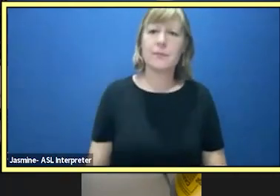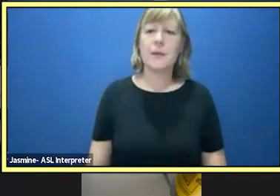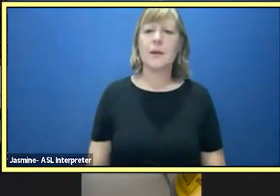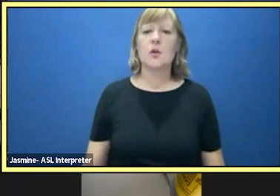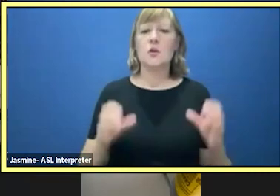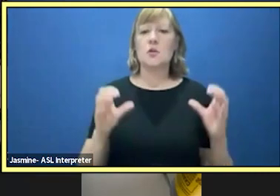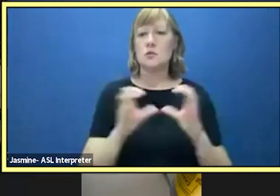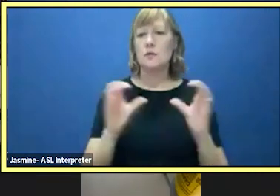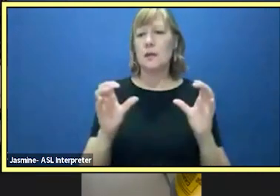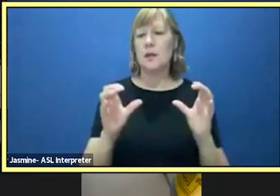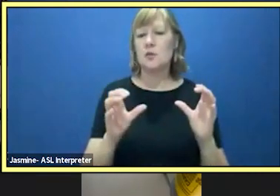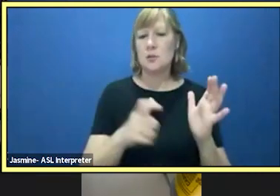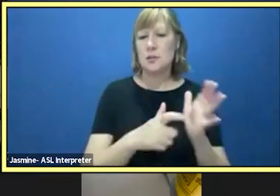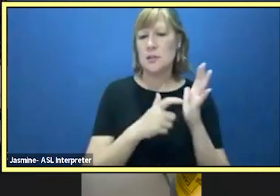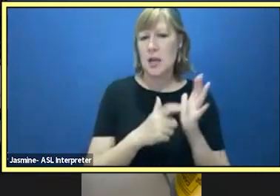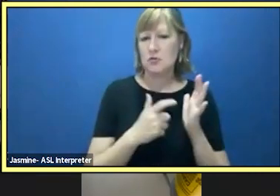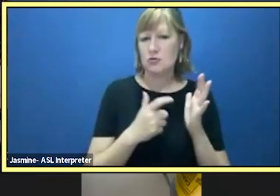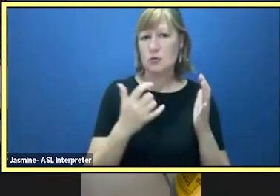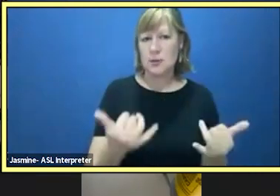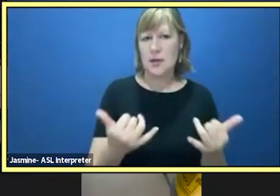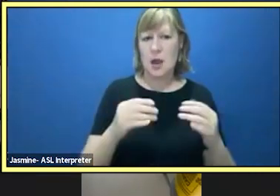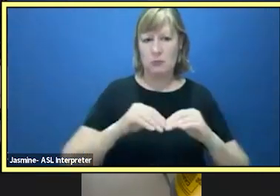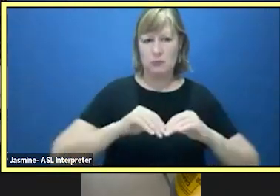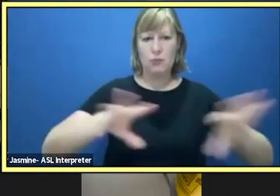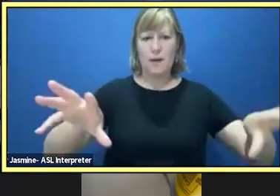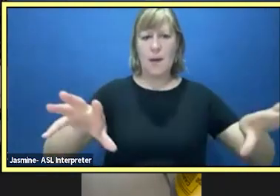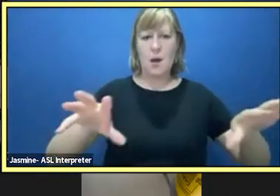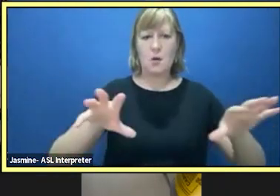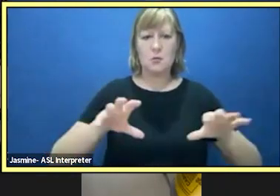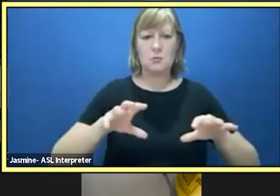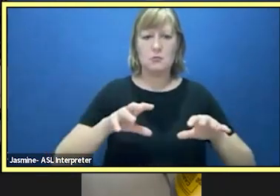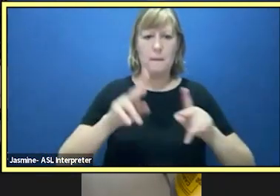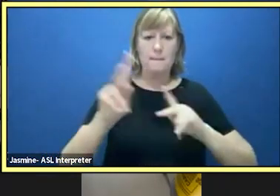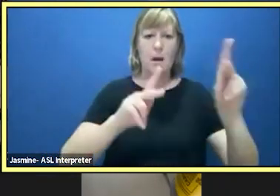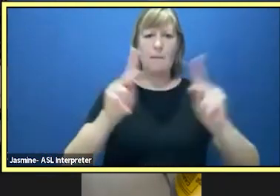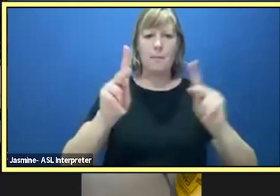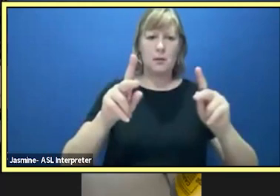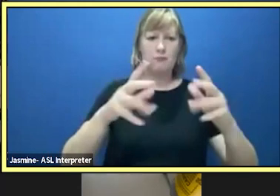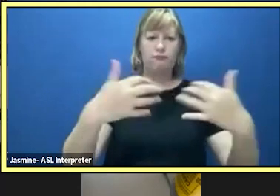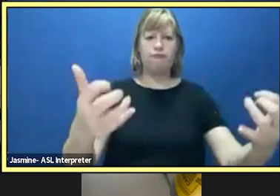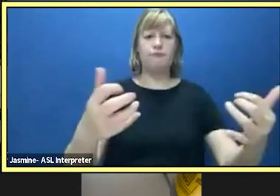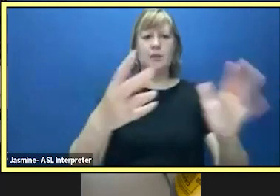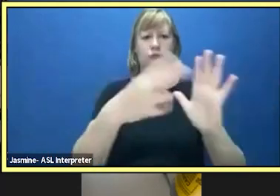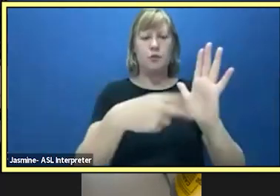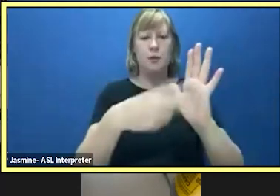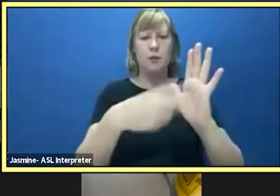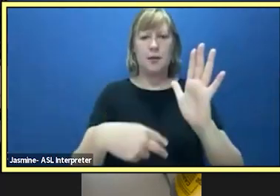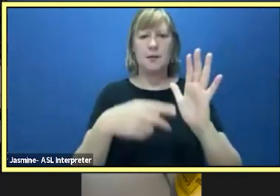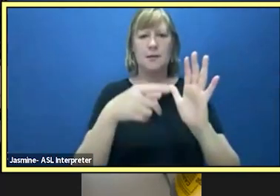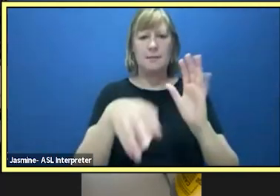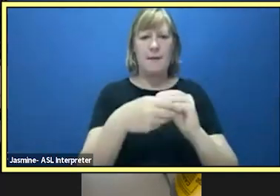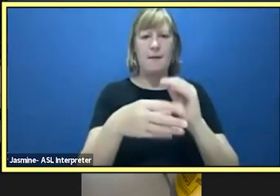comment now and through the end of October. The next step in November is to post them as formal and